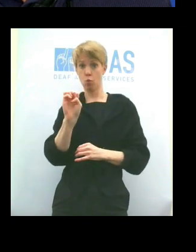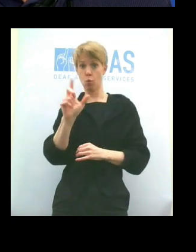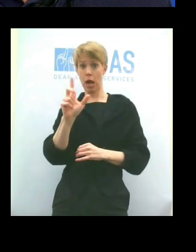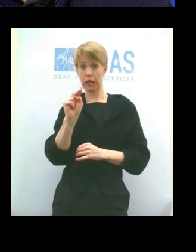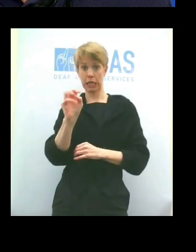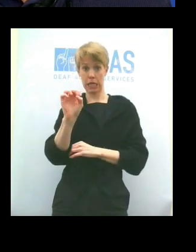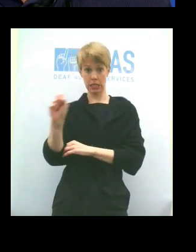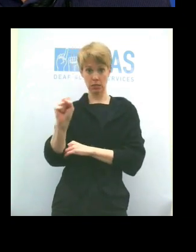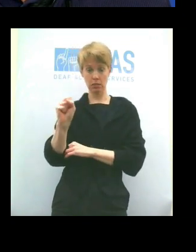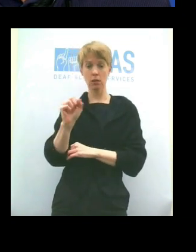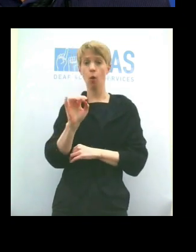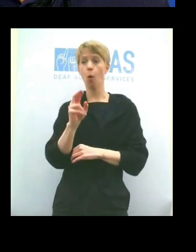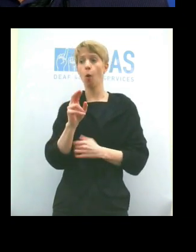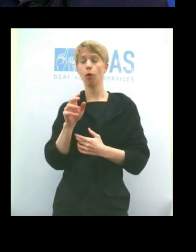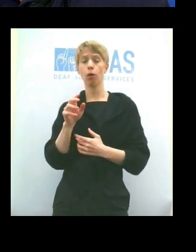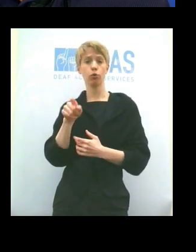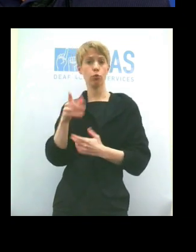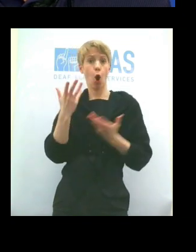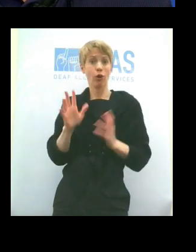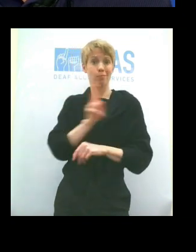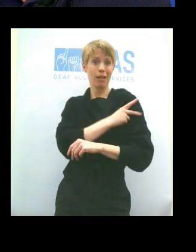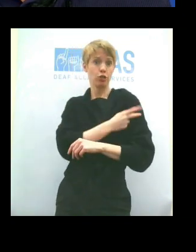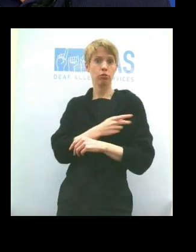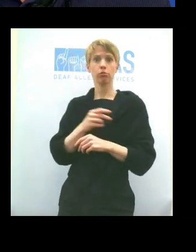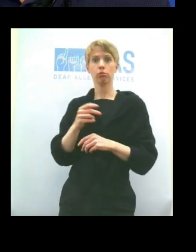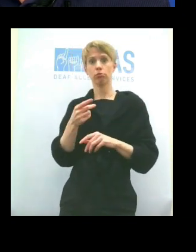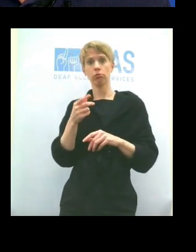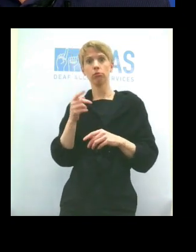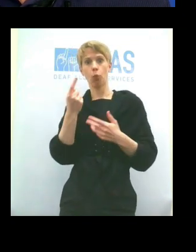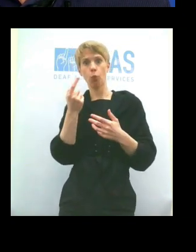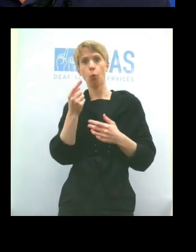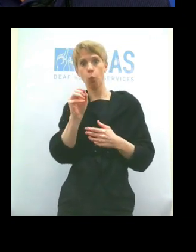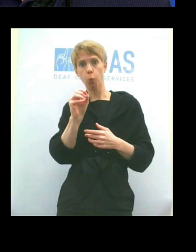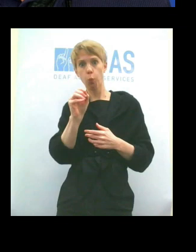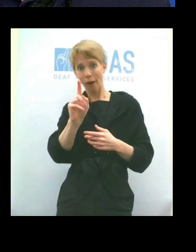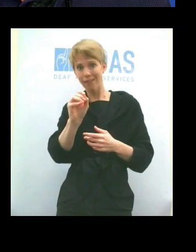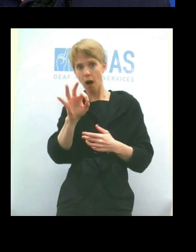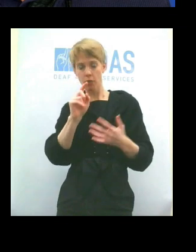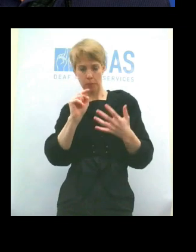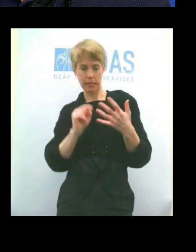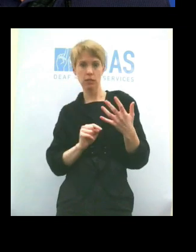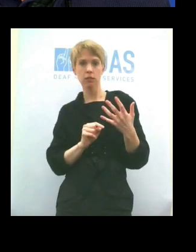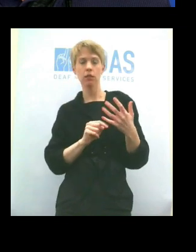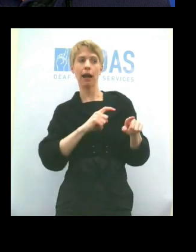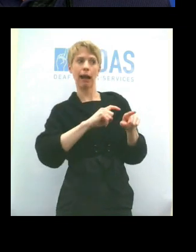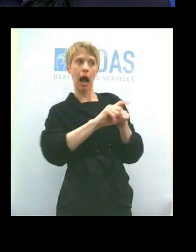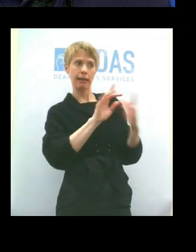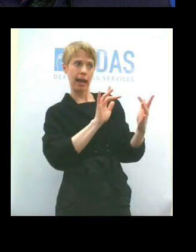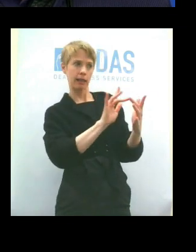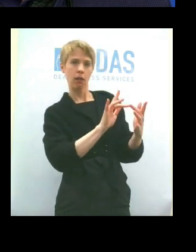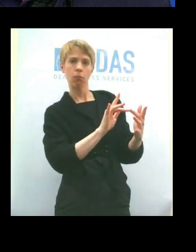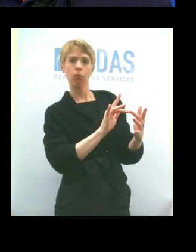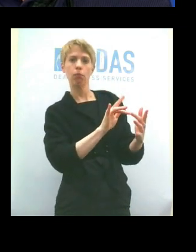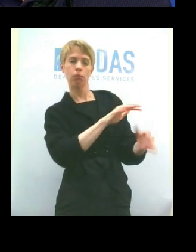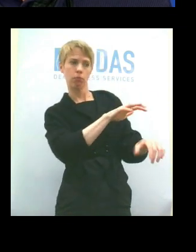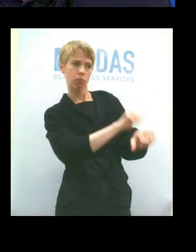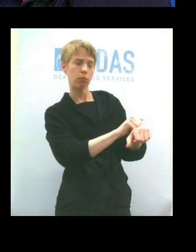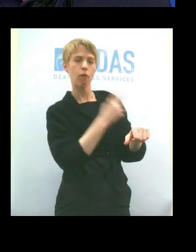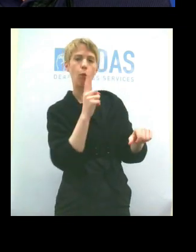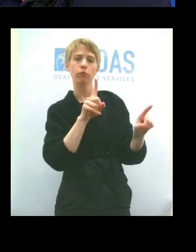Health Center of Buffalo and you want to get tested, you need to contact them for testing. They are going to be able to test based on the